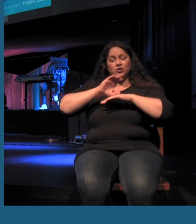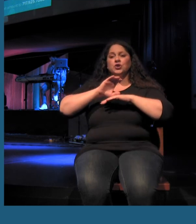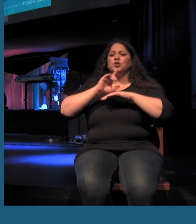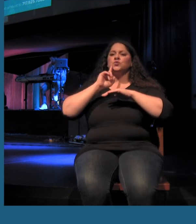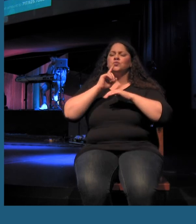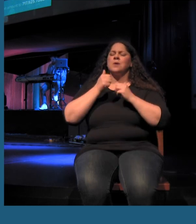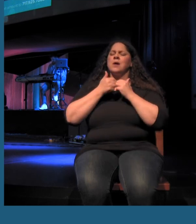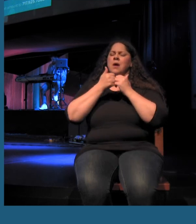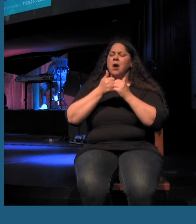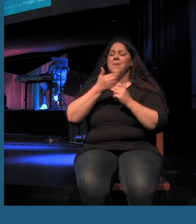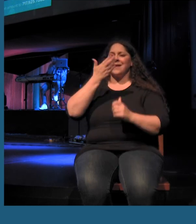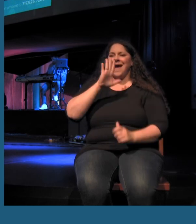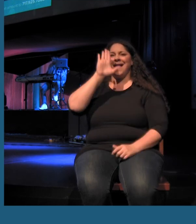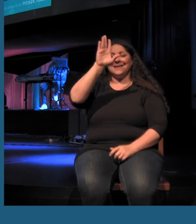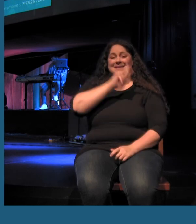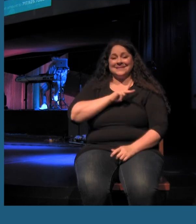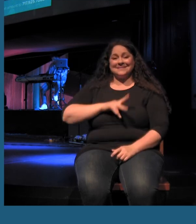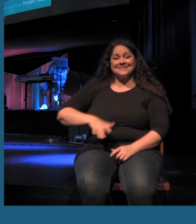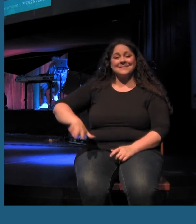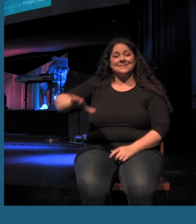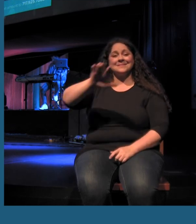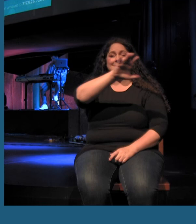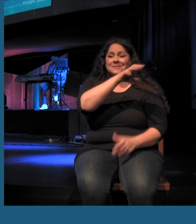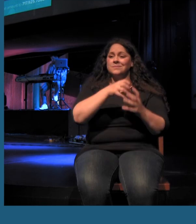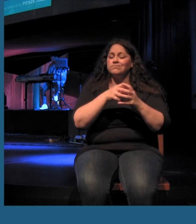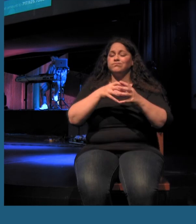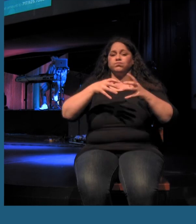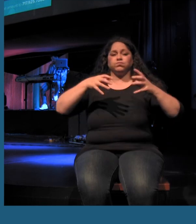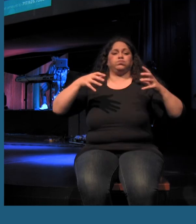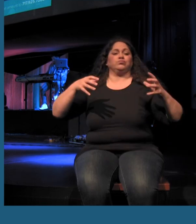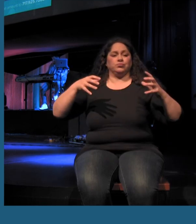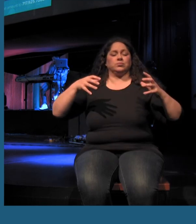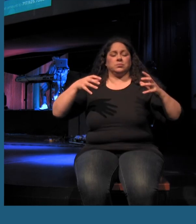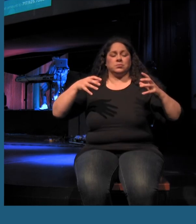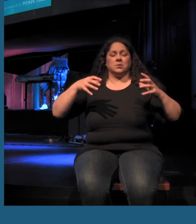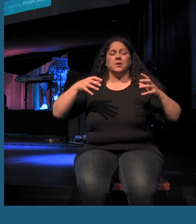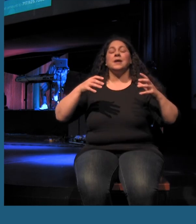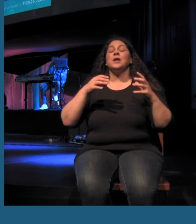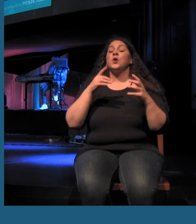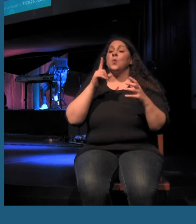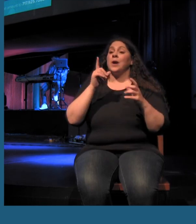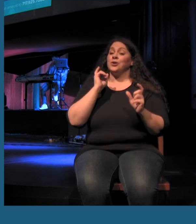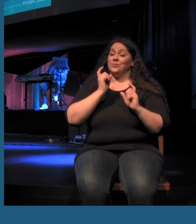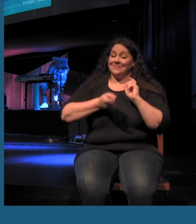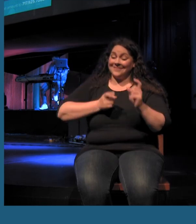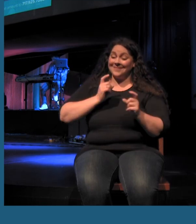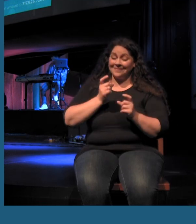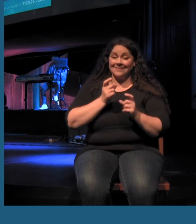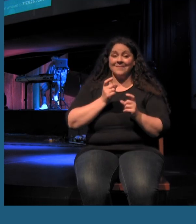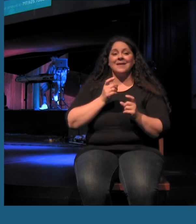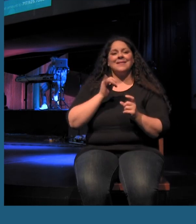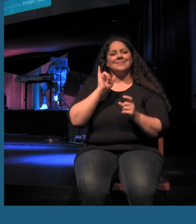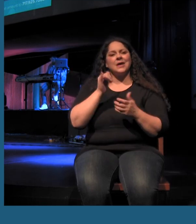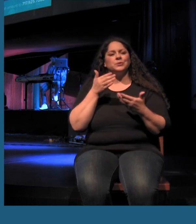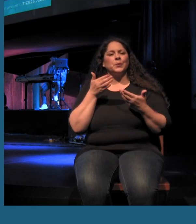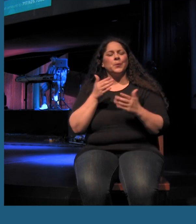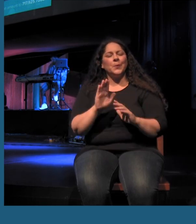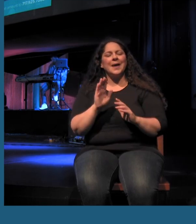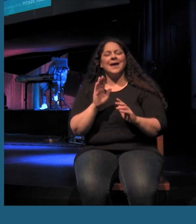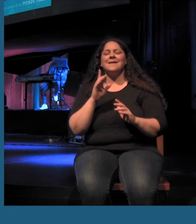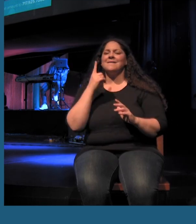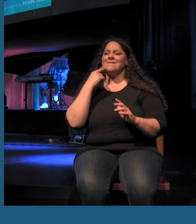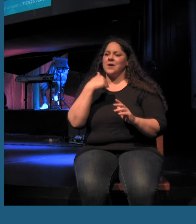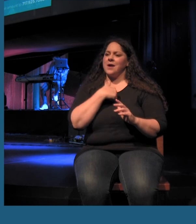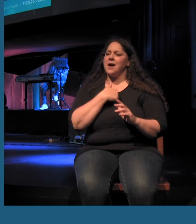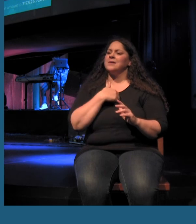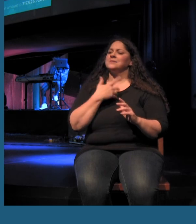God. It really is that simple. So thank you for that. And when we give, when we're generous, it's a way to live